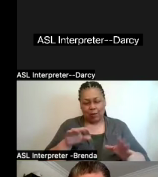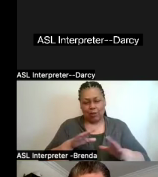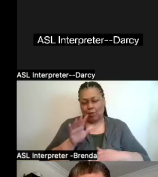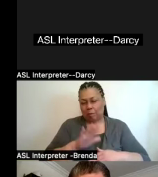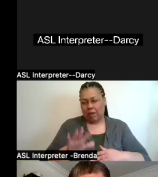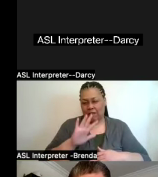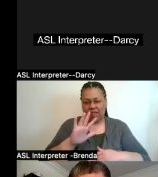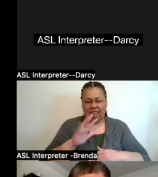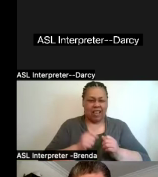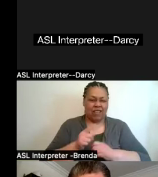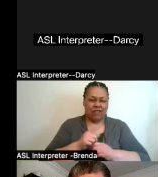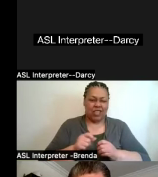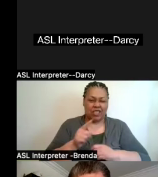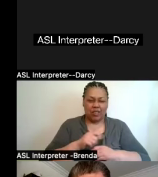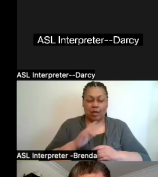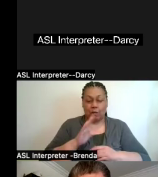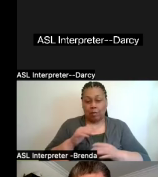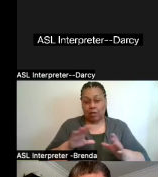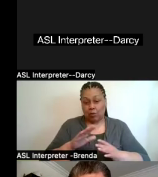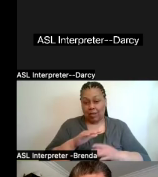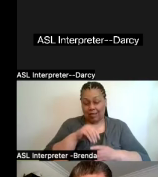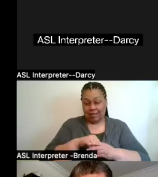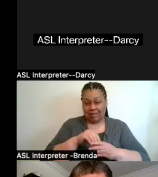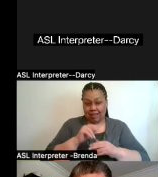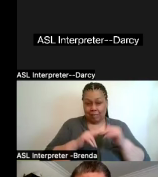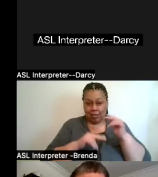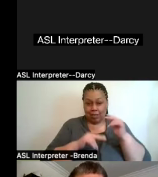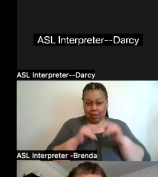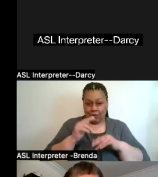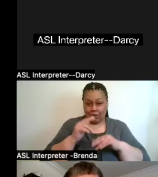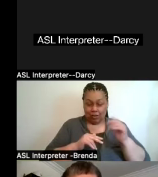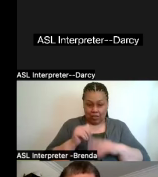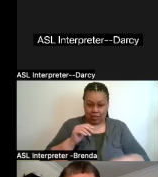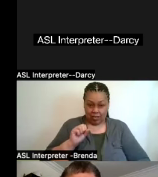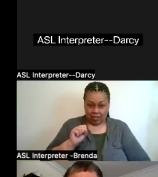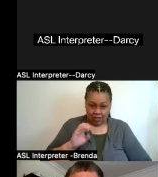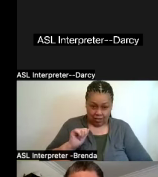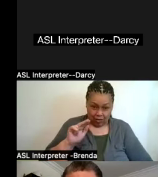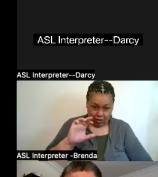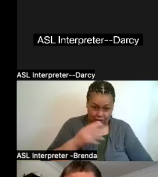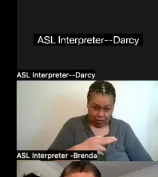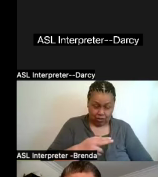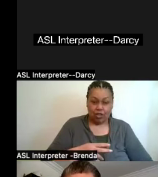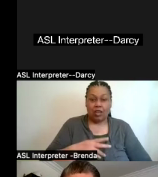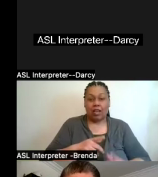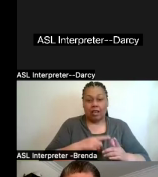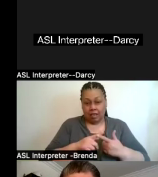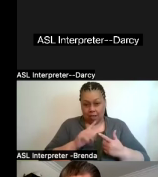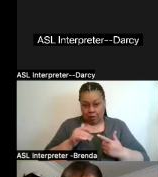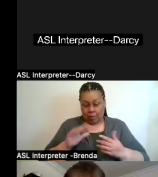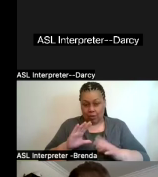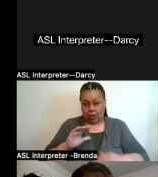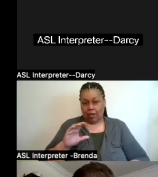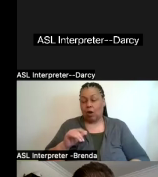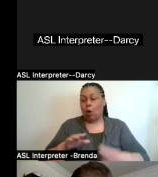year. We'll be doing an inside the building search, and then we'll be doing a grid search out on an